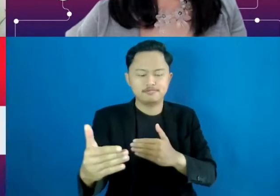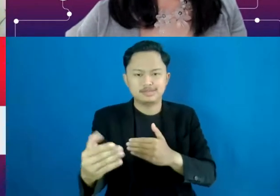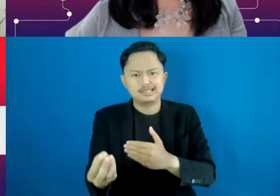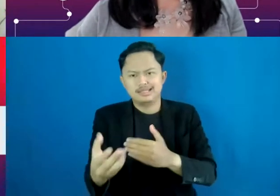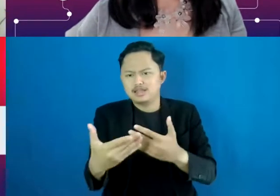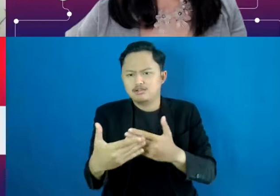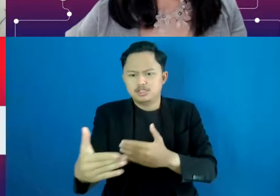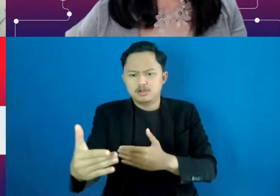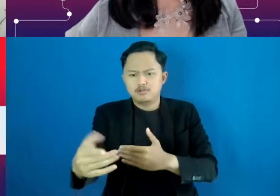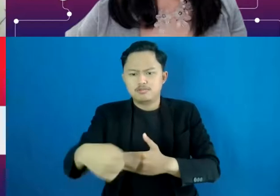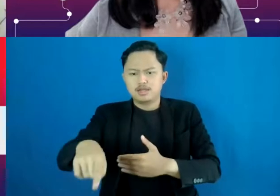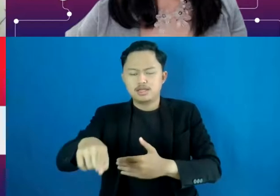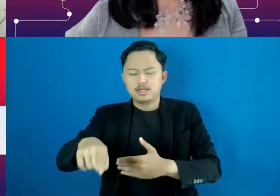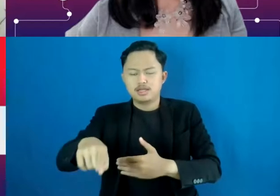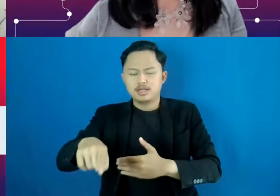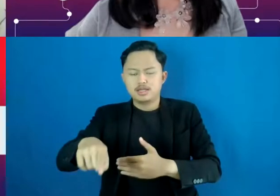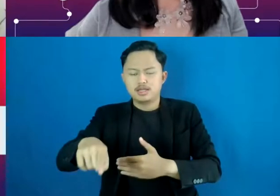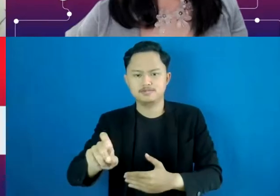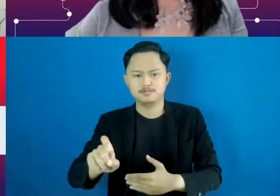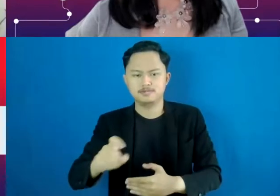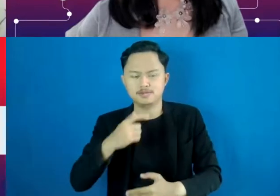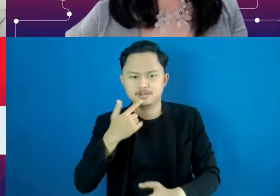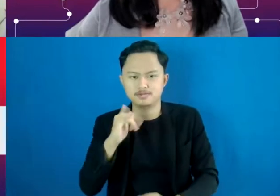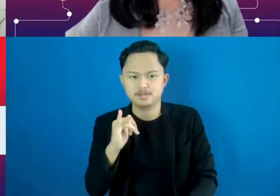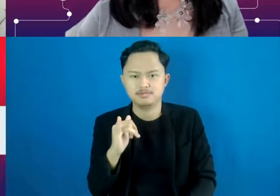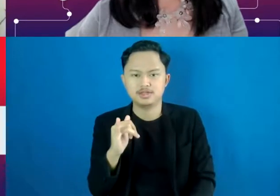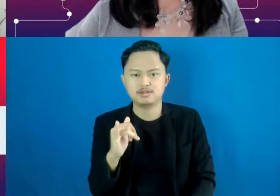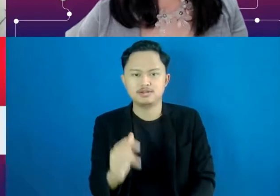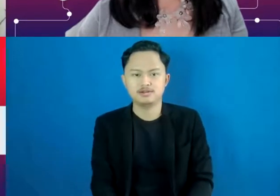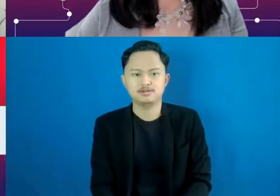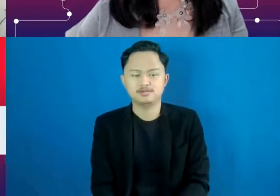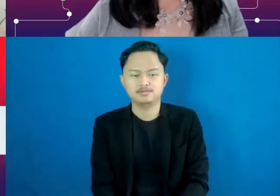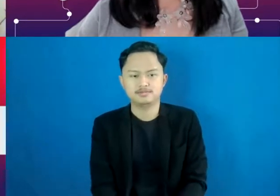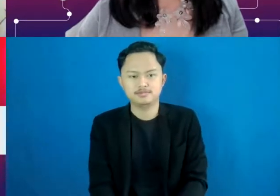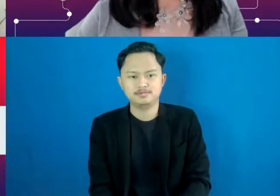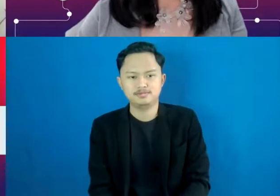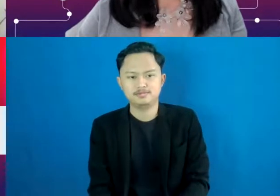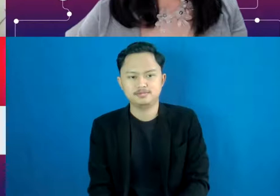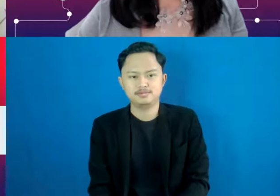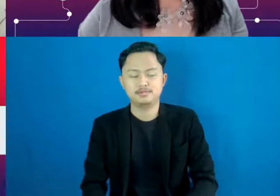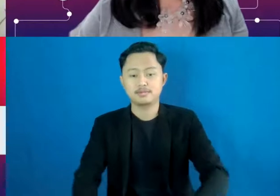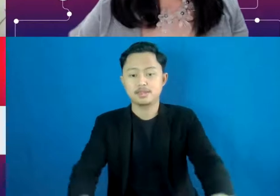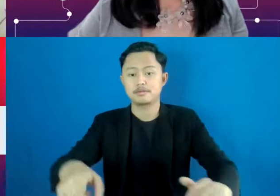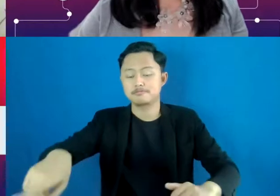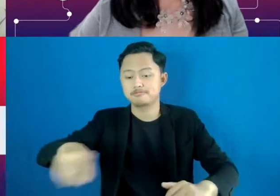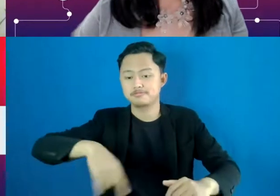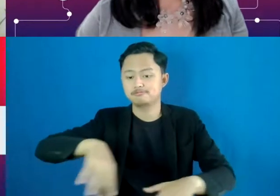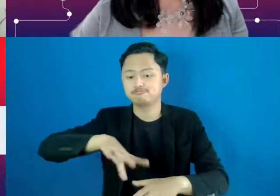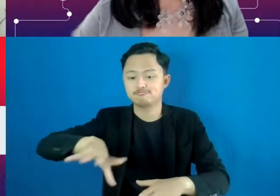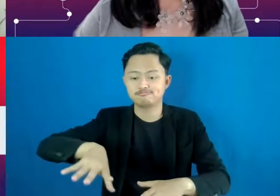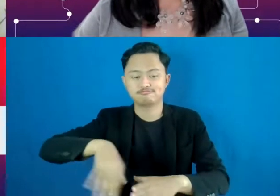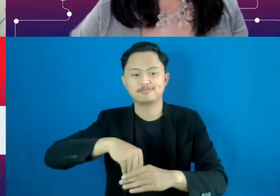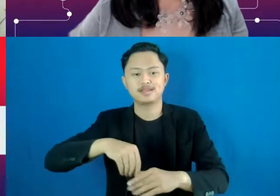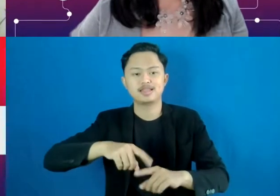they need to be adapted to 15 years to include the e-buses. And